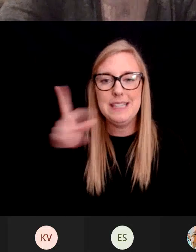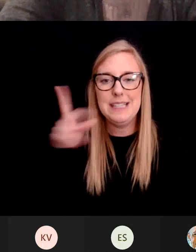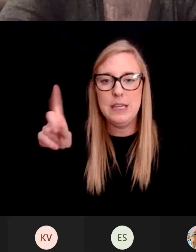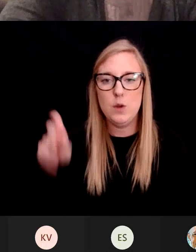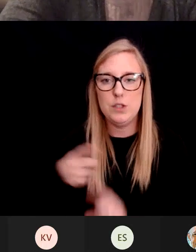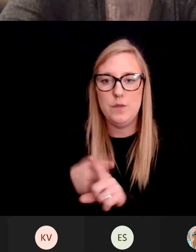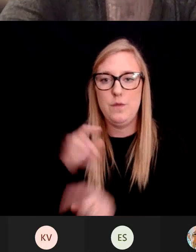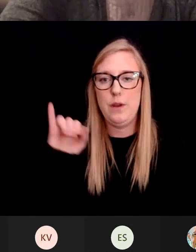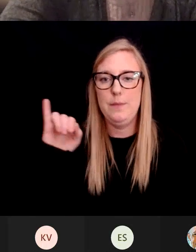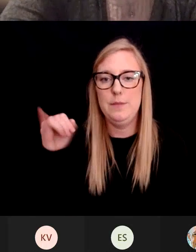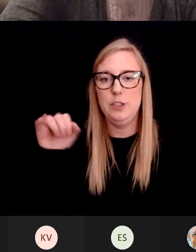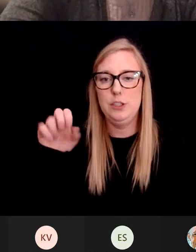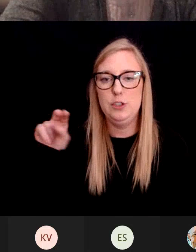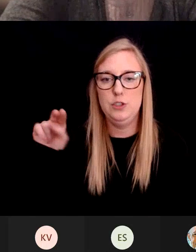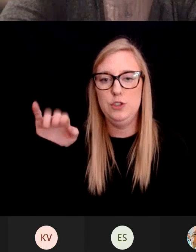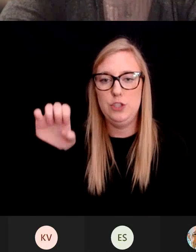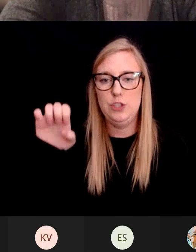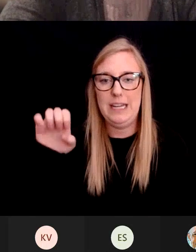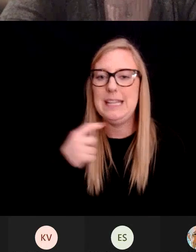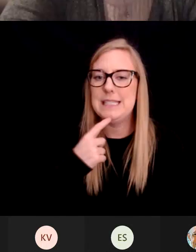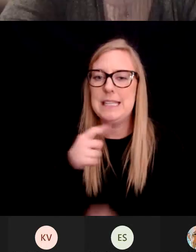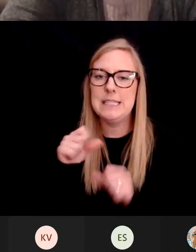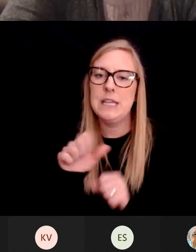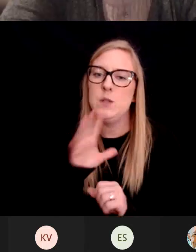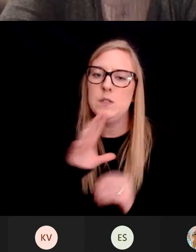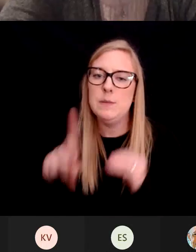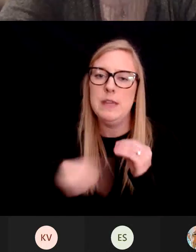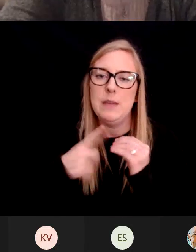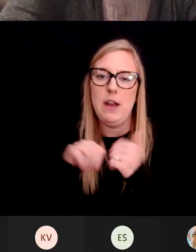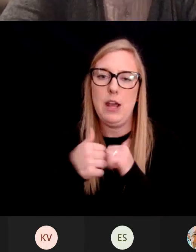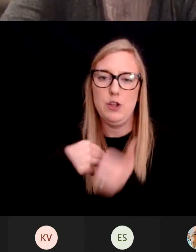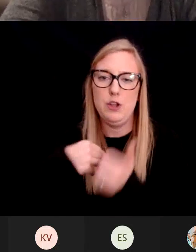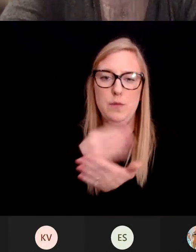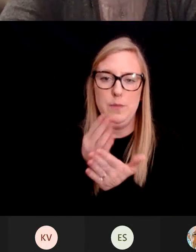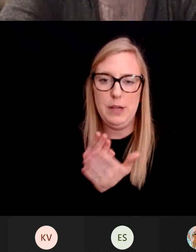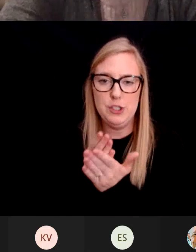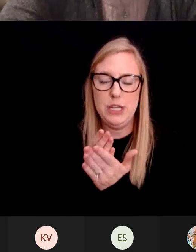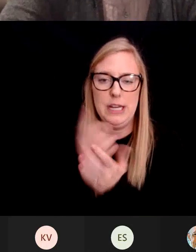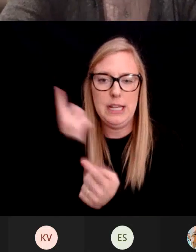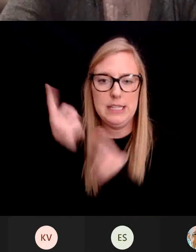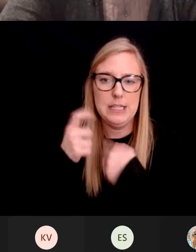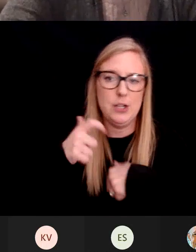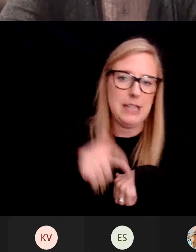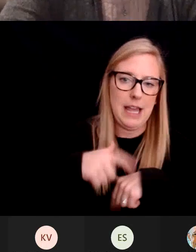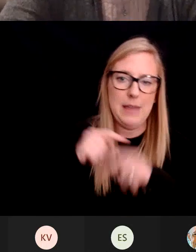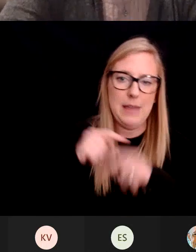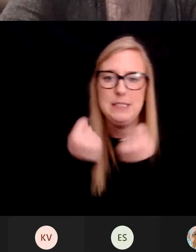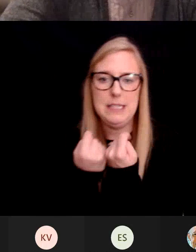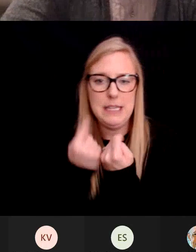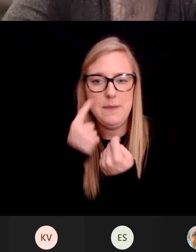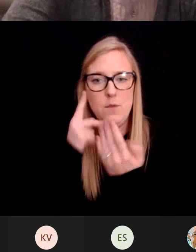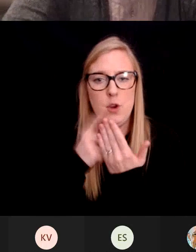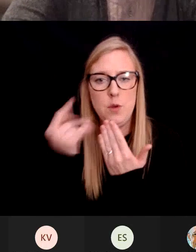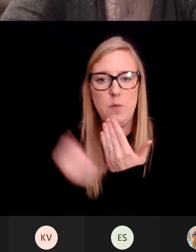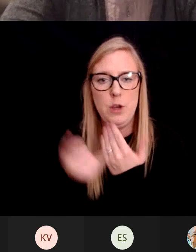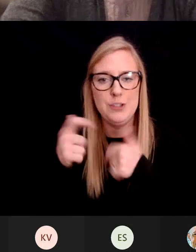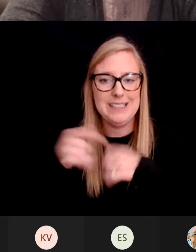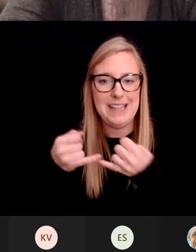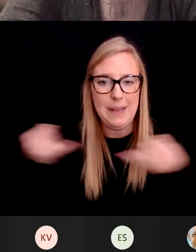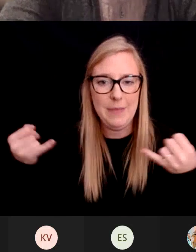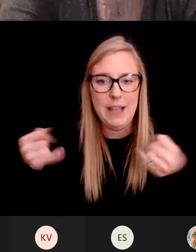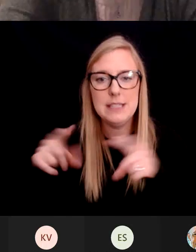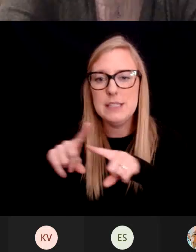Jenny is, can you speak to how you budget and account for time and team and project timelines, depending on the